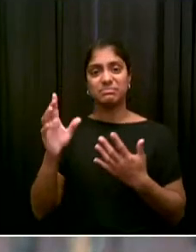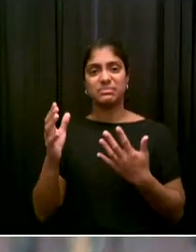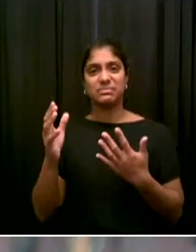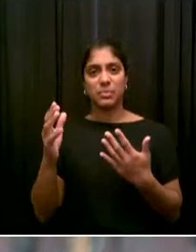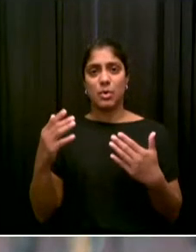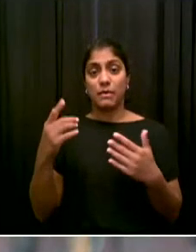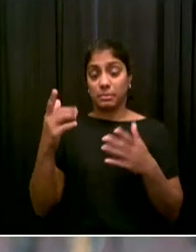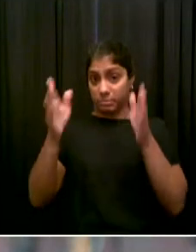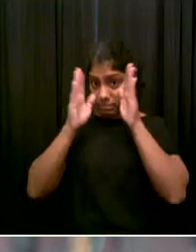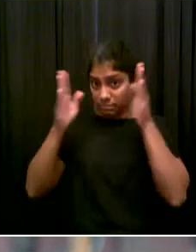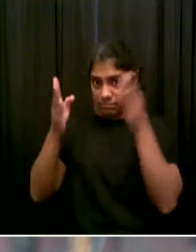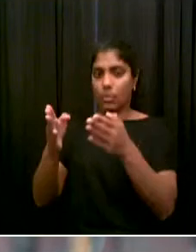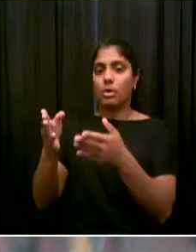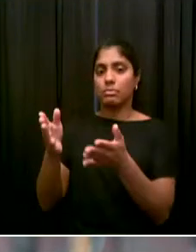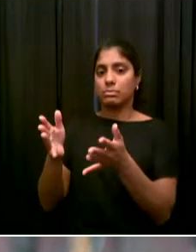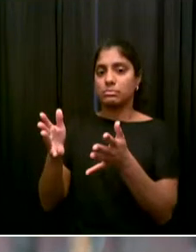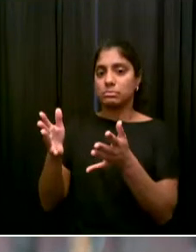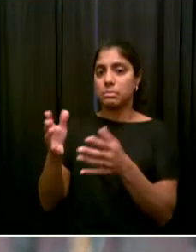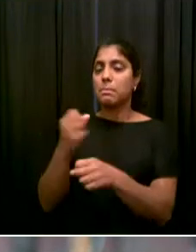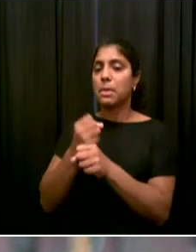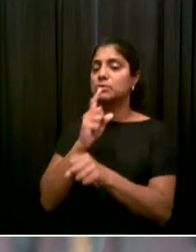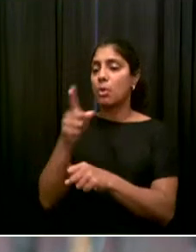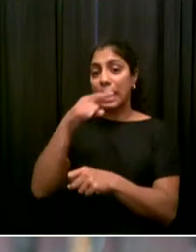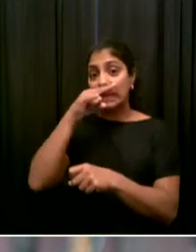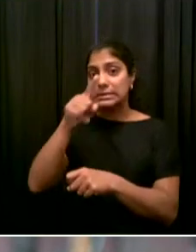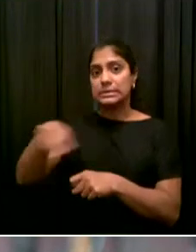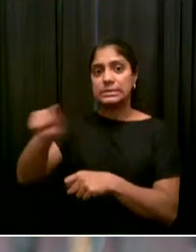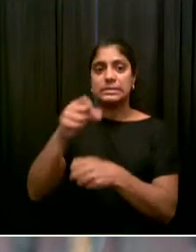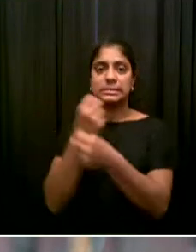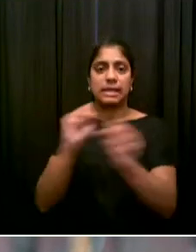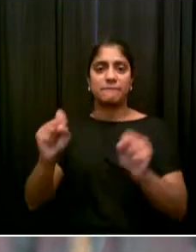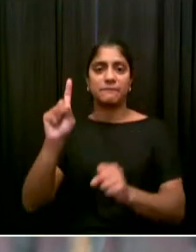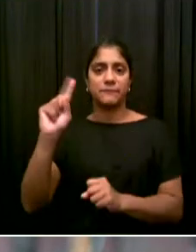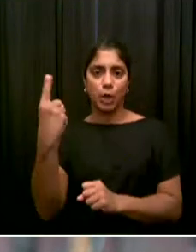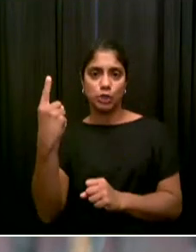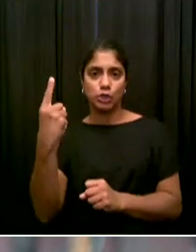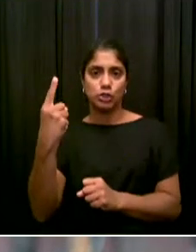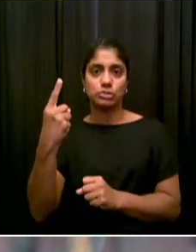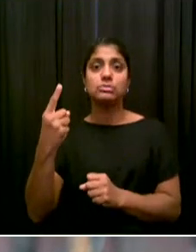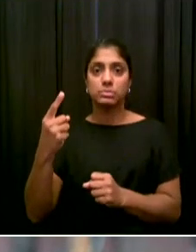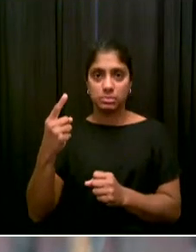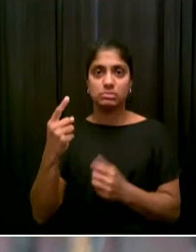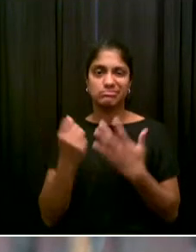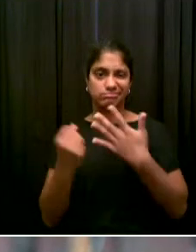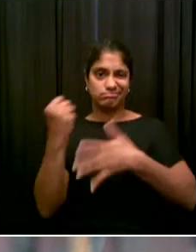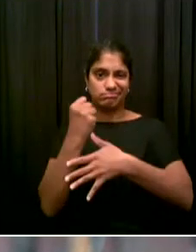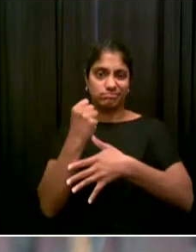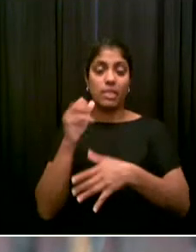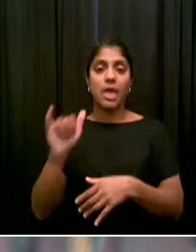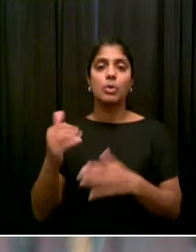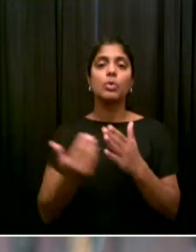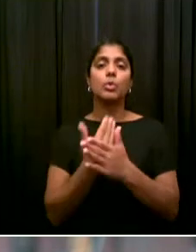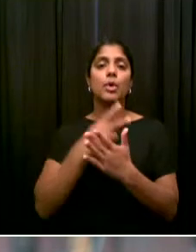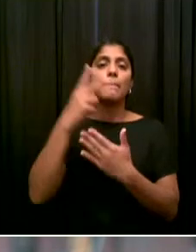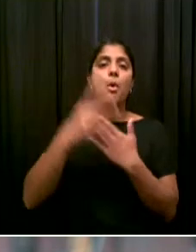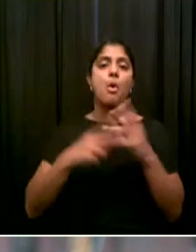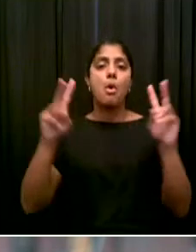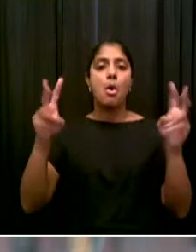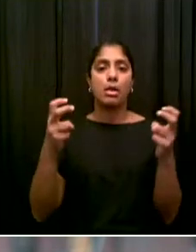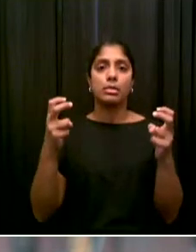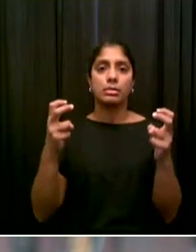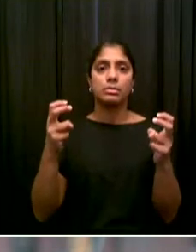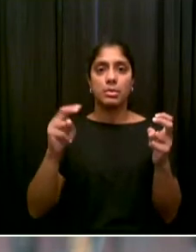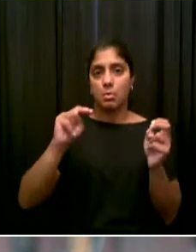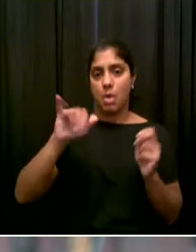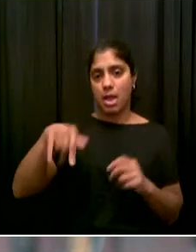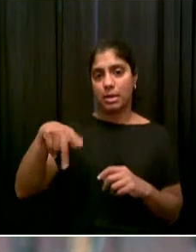there's a fantastic booklet that's been put together to describe the many, many pieces of this initiative. I want to hearken